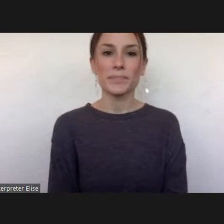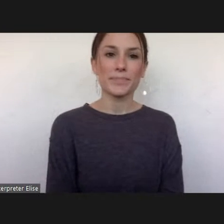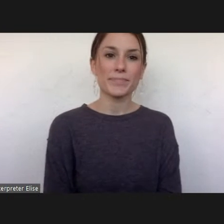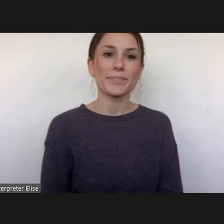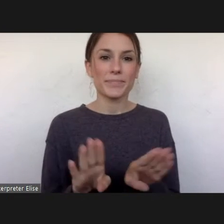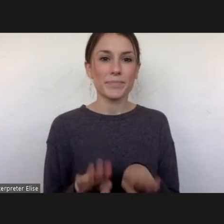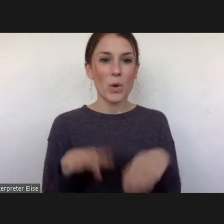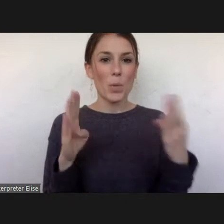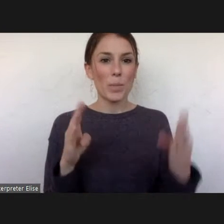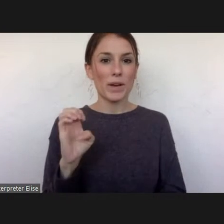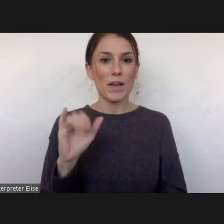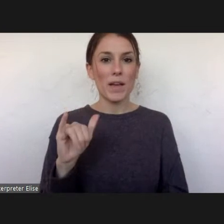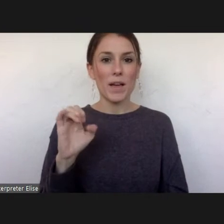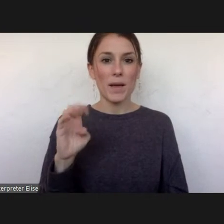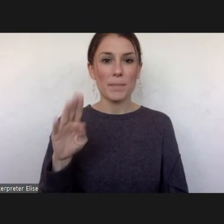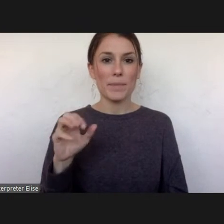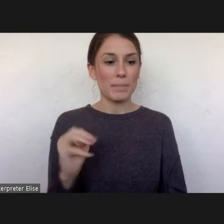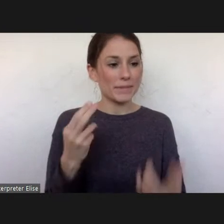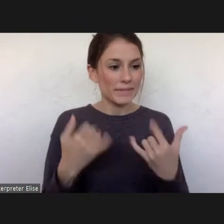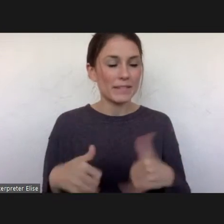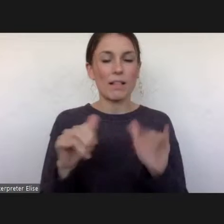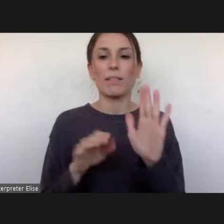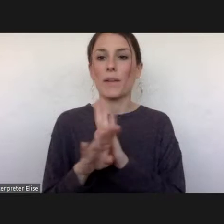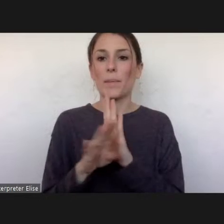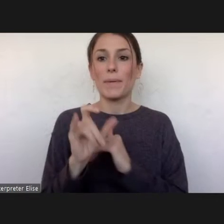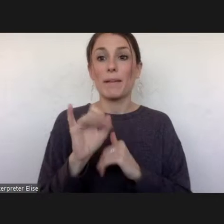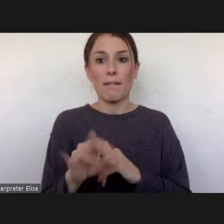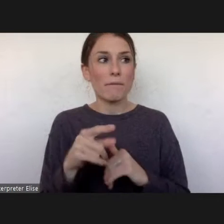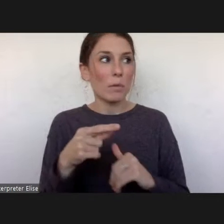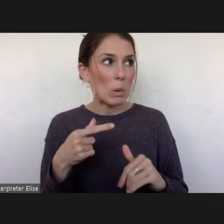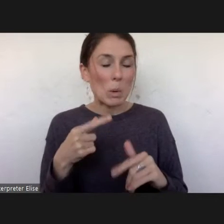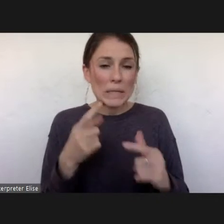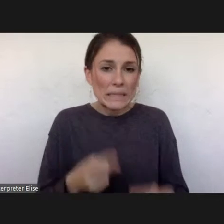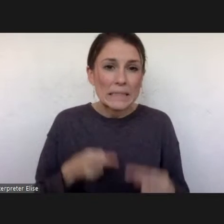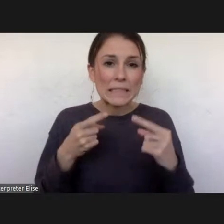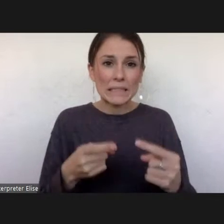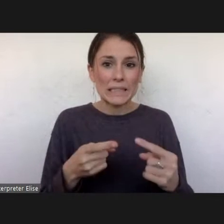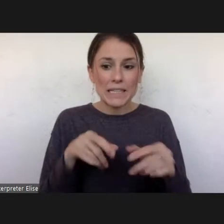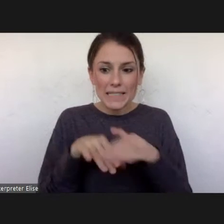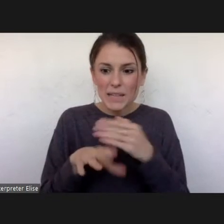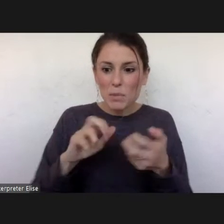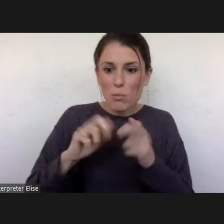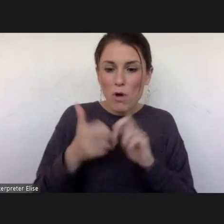Open Eyebeam is still in development, so if you run into any accessibility issues, please reach out to